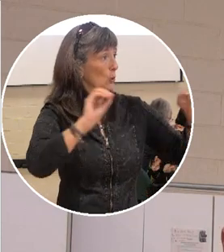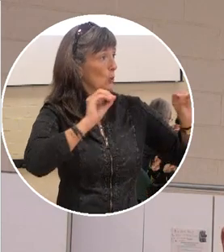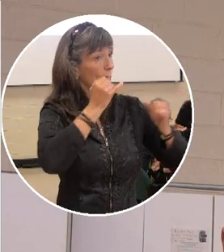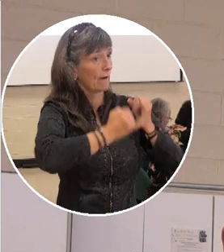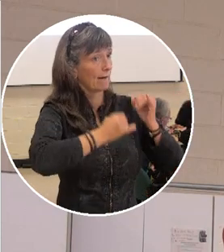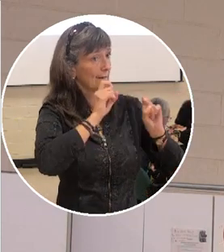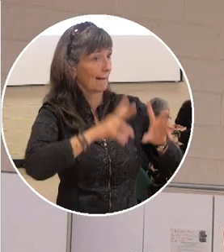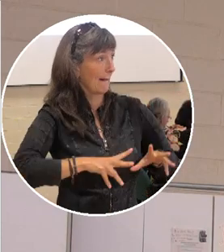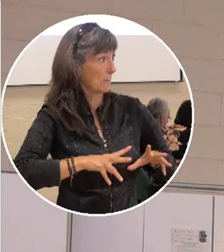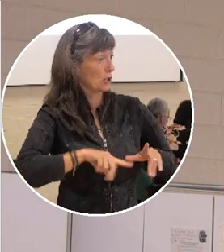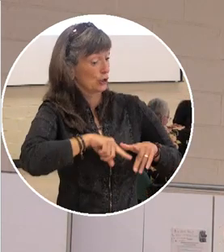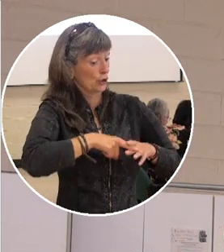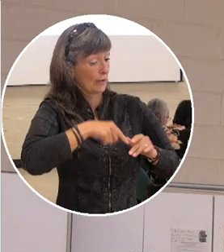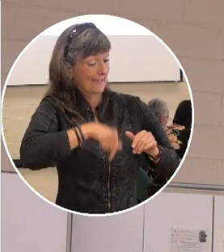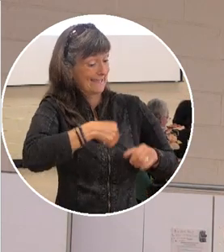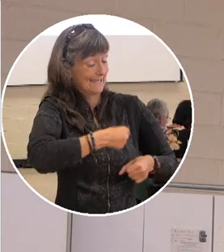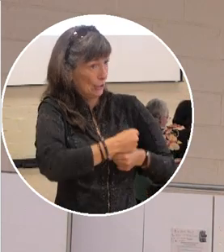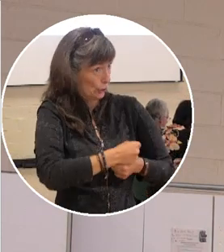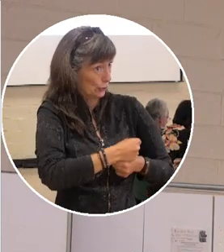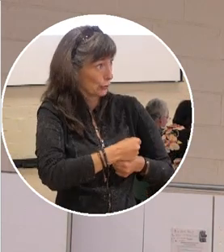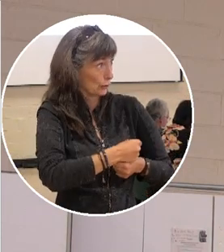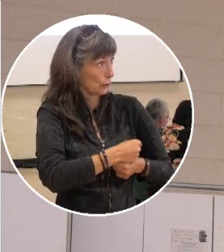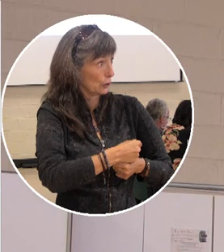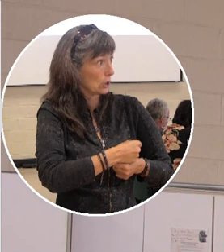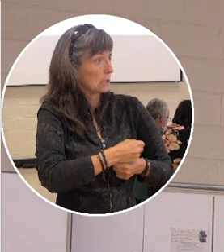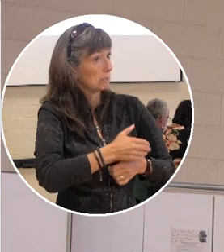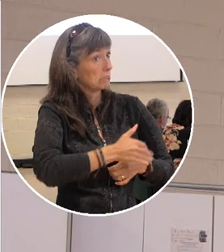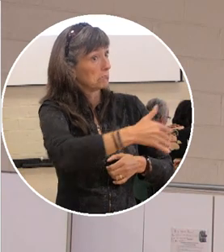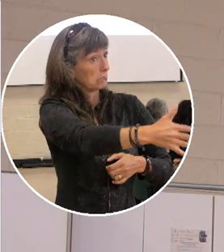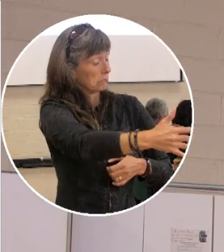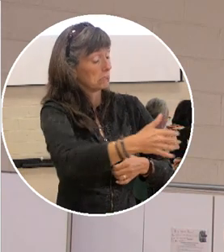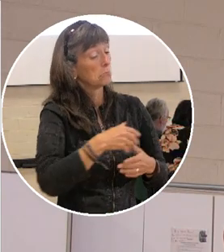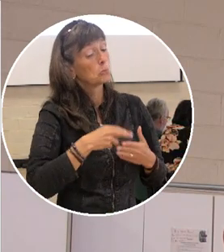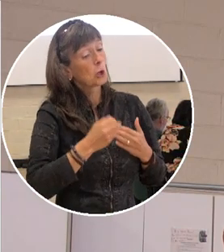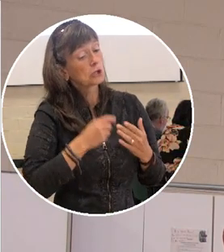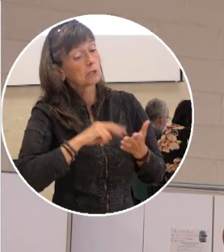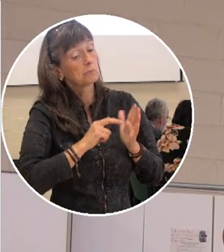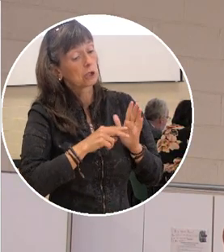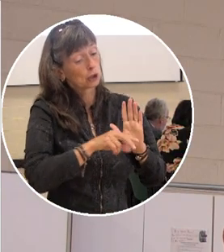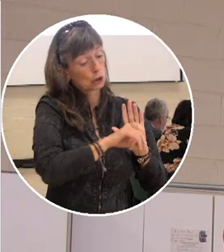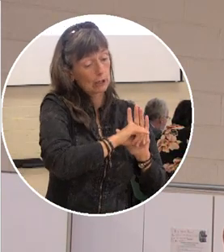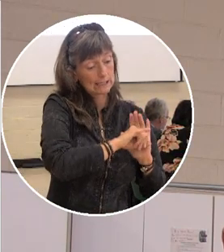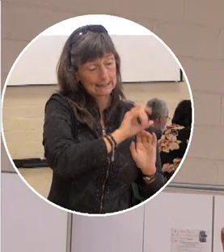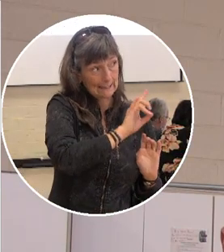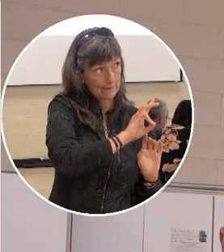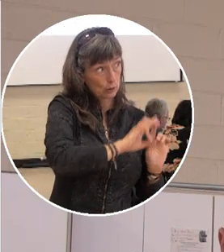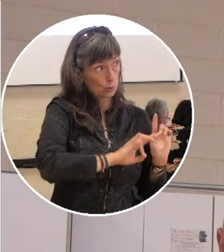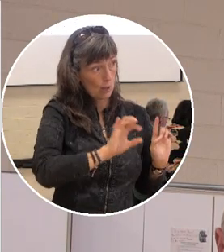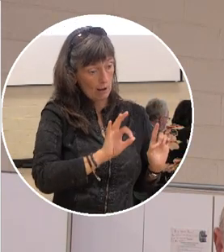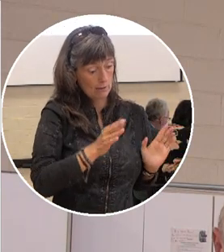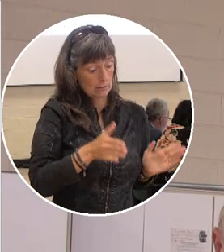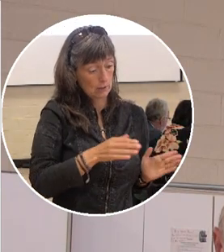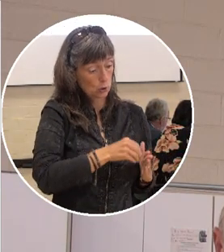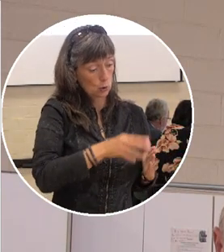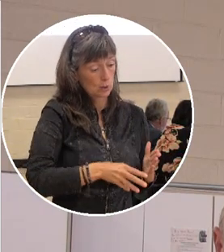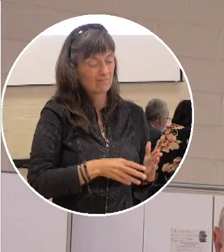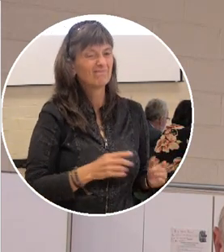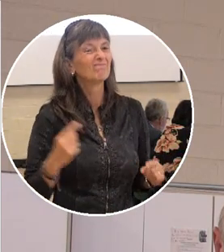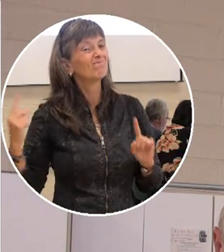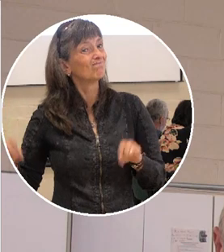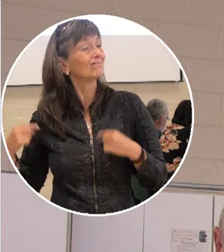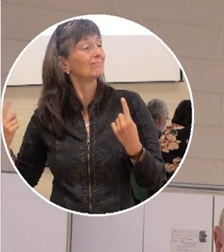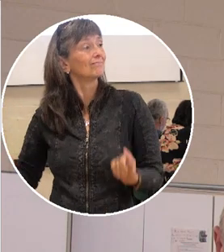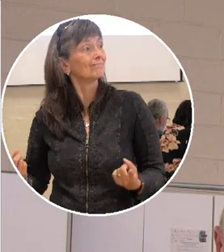starting this year. The project would involve students in grade 7 to 9. Historically, there's been